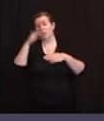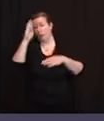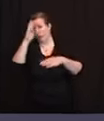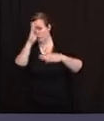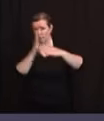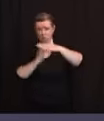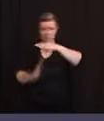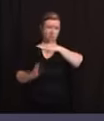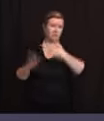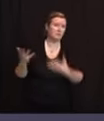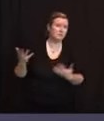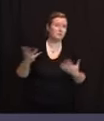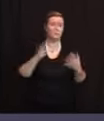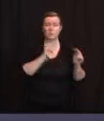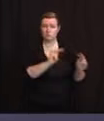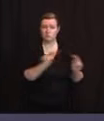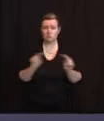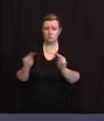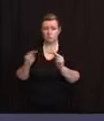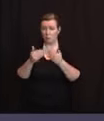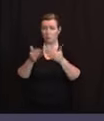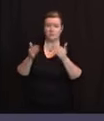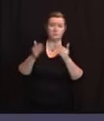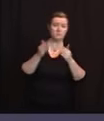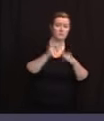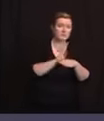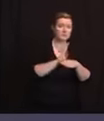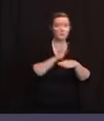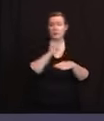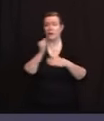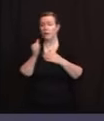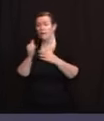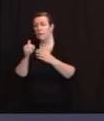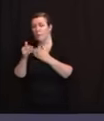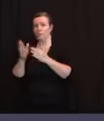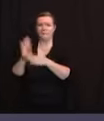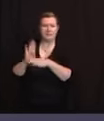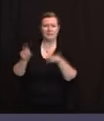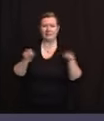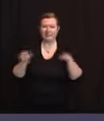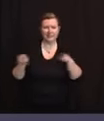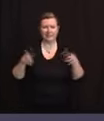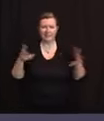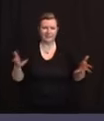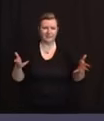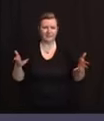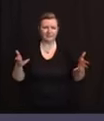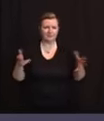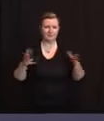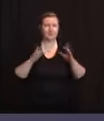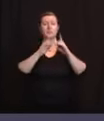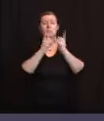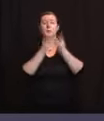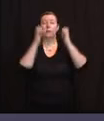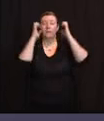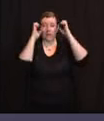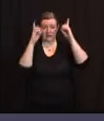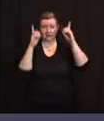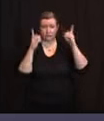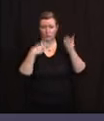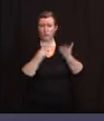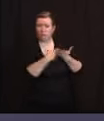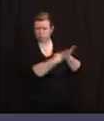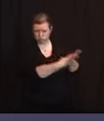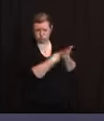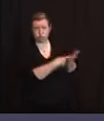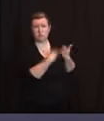this, I think we've been pretty clear that Judy and Lamont Repollet and I and our teams need to still coalesce around what school looks like in the fall,